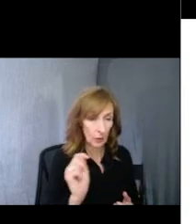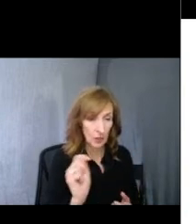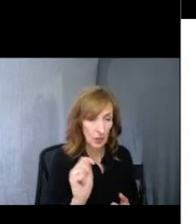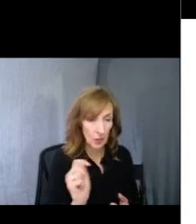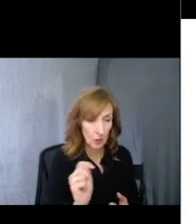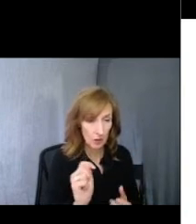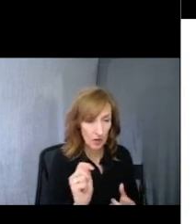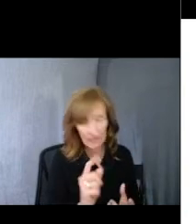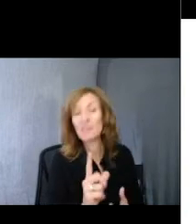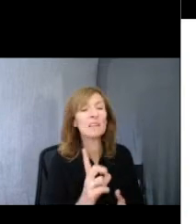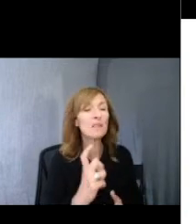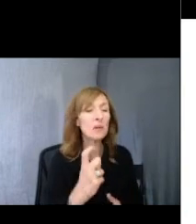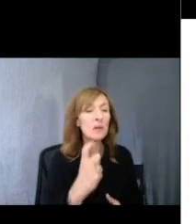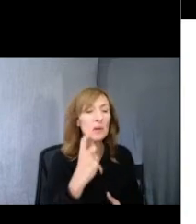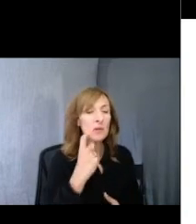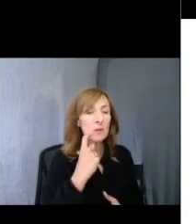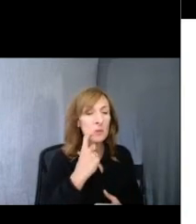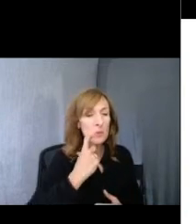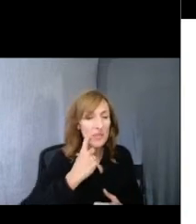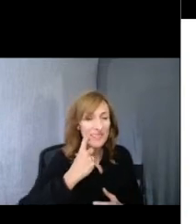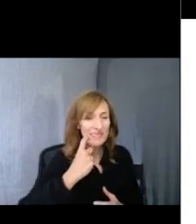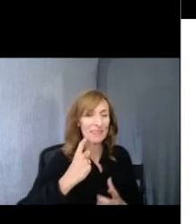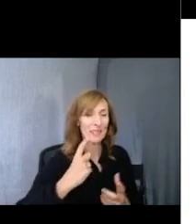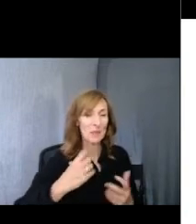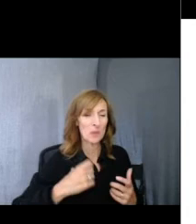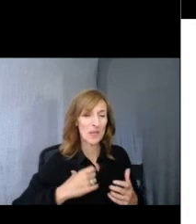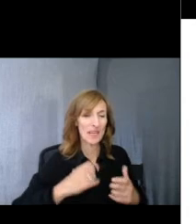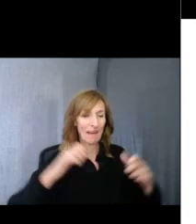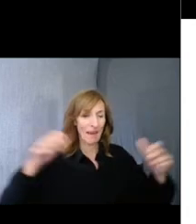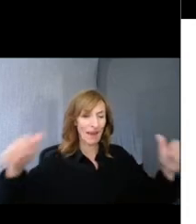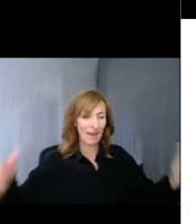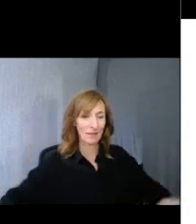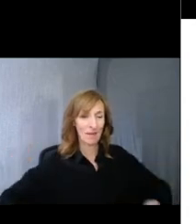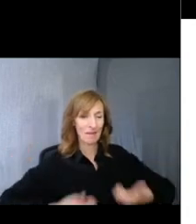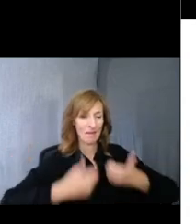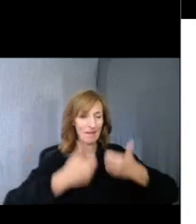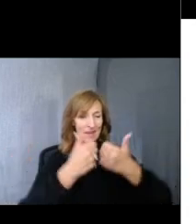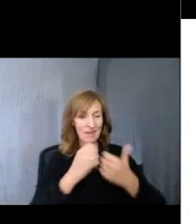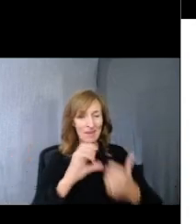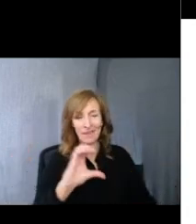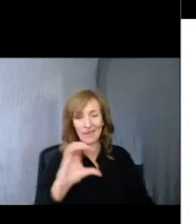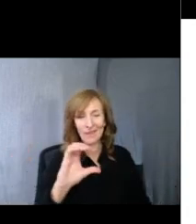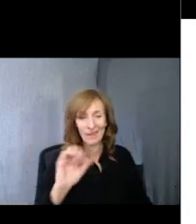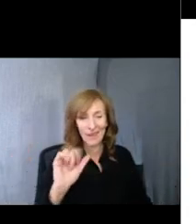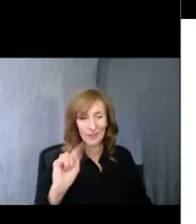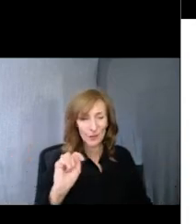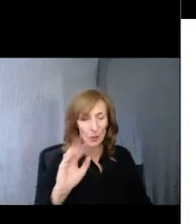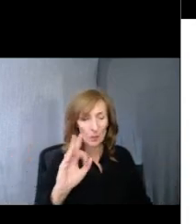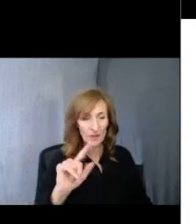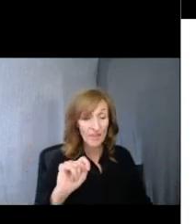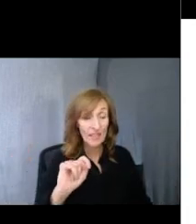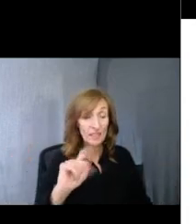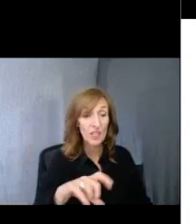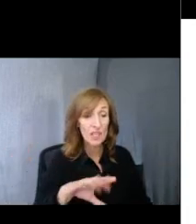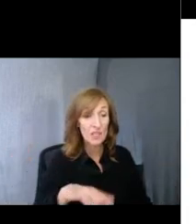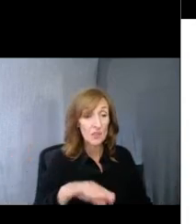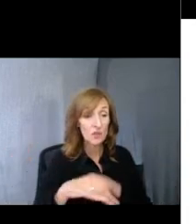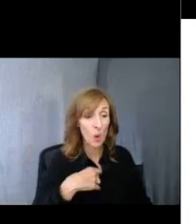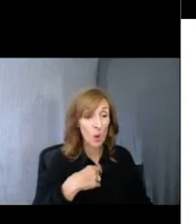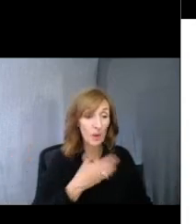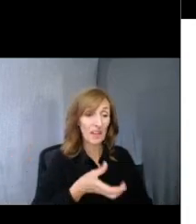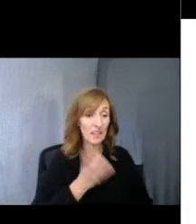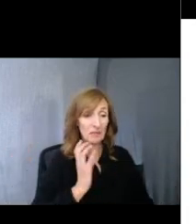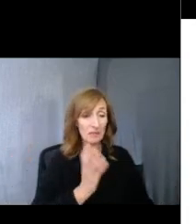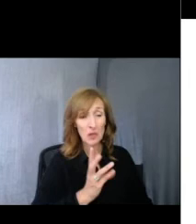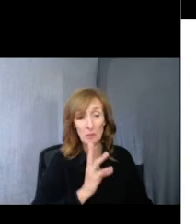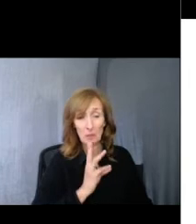in Oktoberfest, but maybe you are. And if you're, drinking a lot of beer, you're going to make a really dilute urine. You don't need all that. If you're